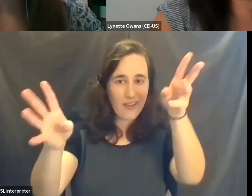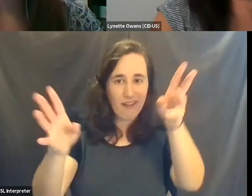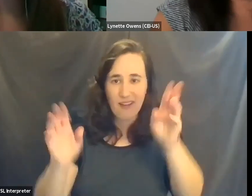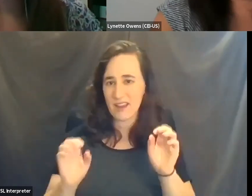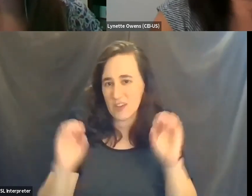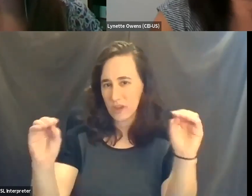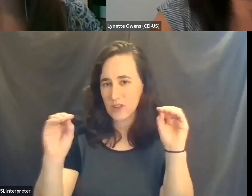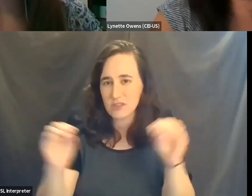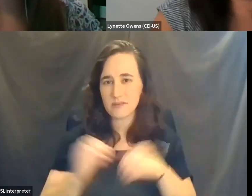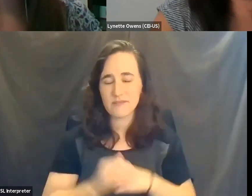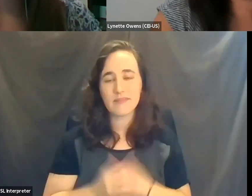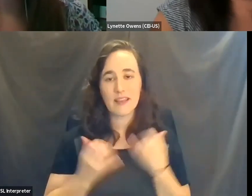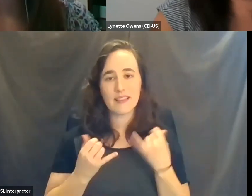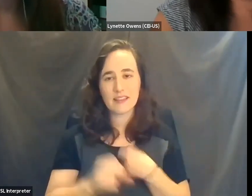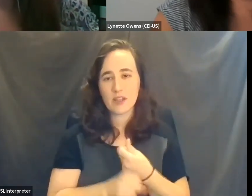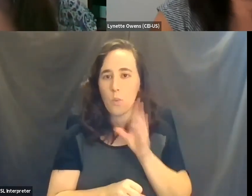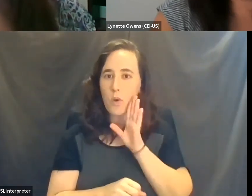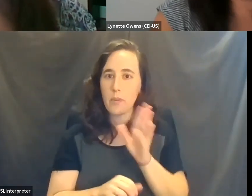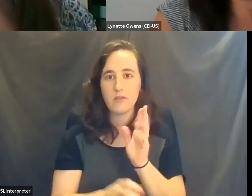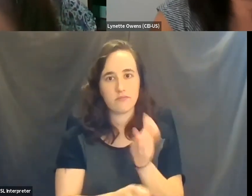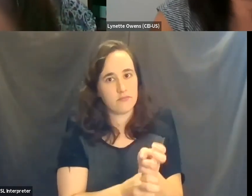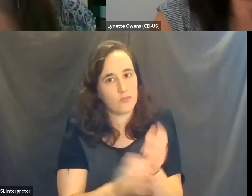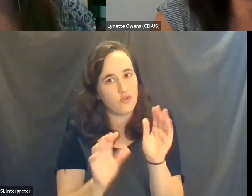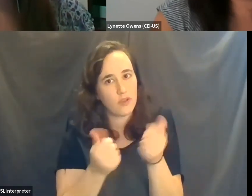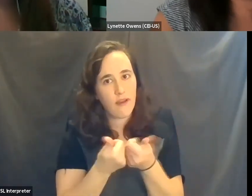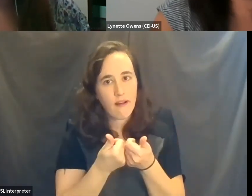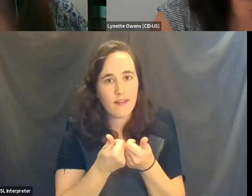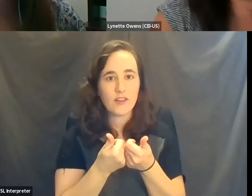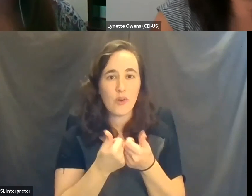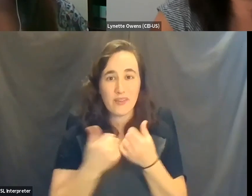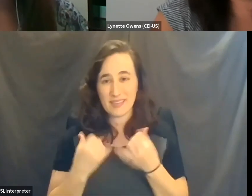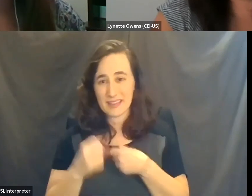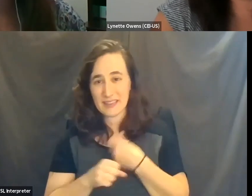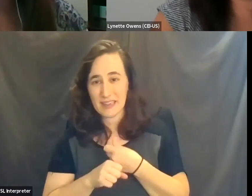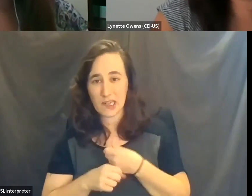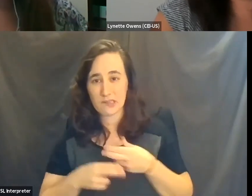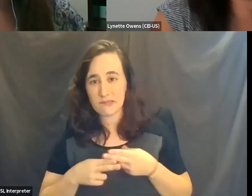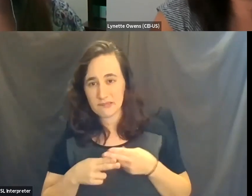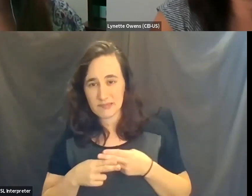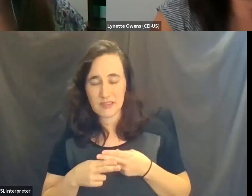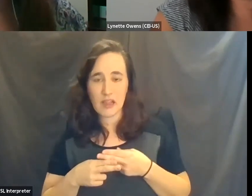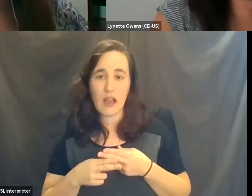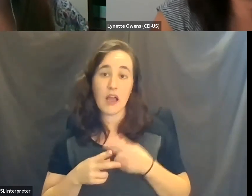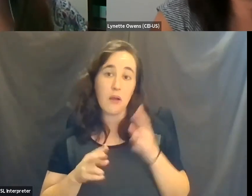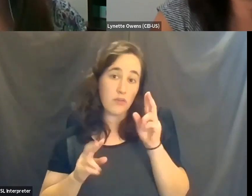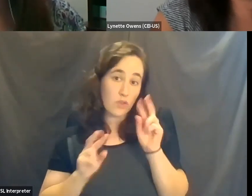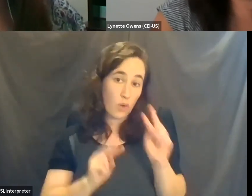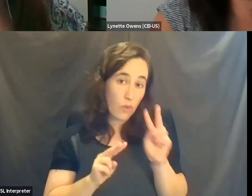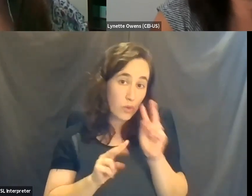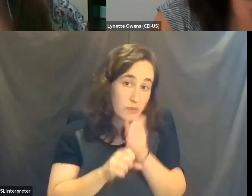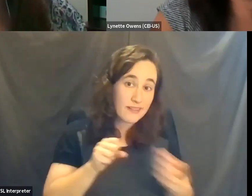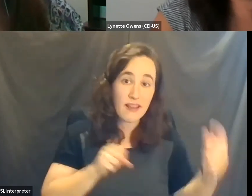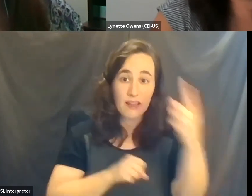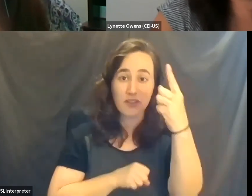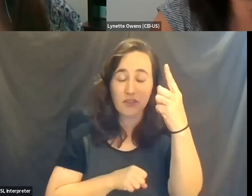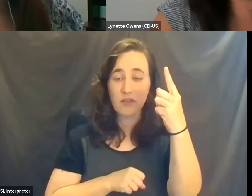hard. And I guess I'm looking at the next school year when hopefully, fingers crossed, things can sort of